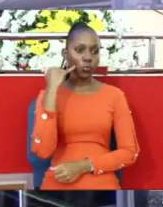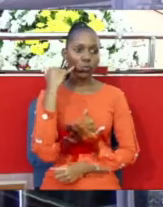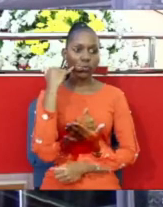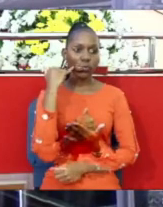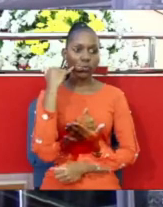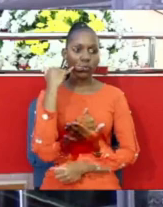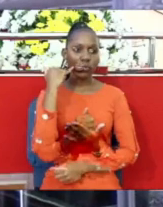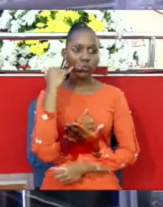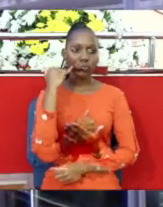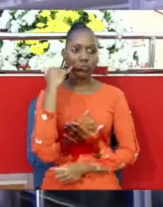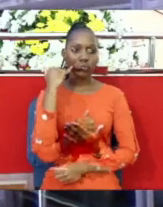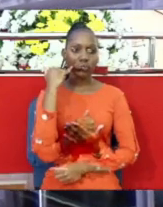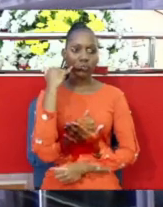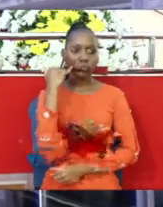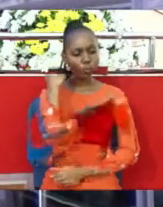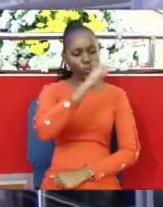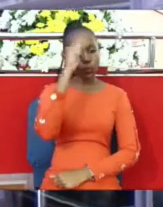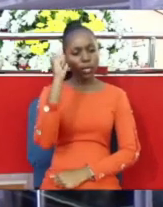When I woke up in the morning,